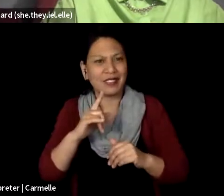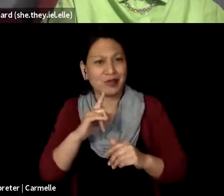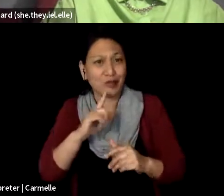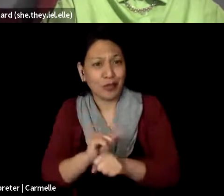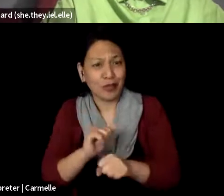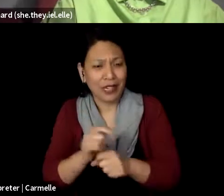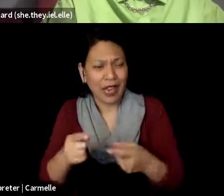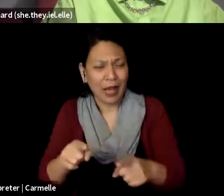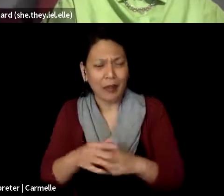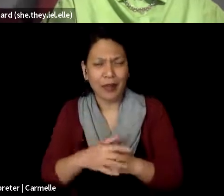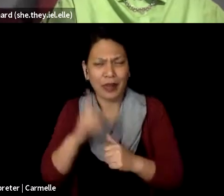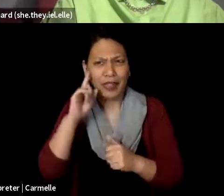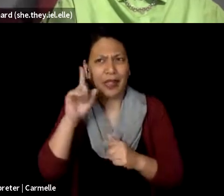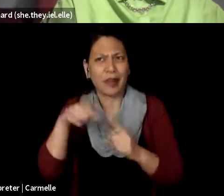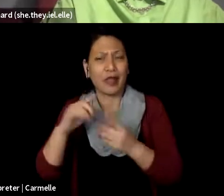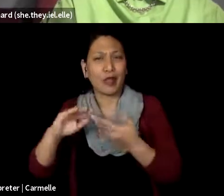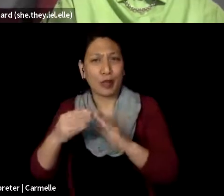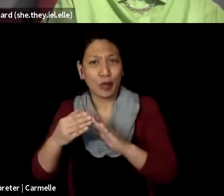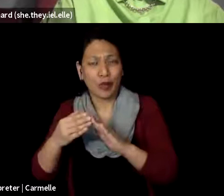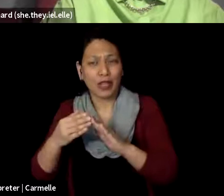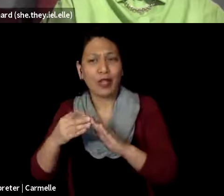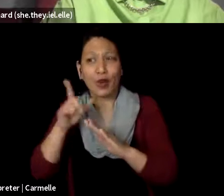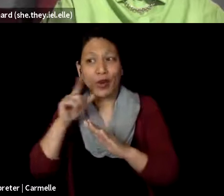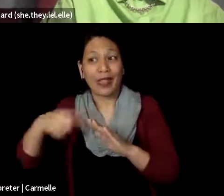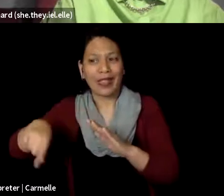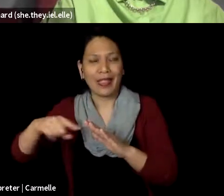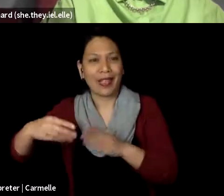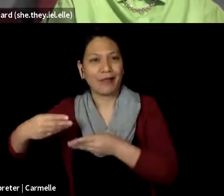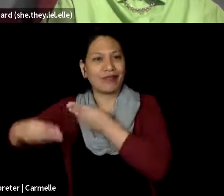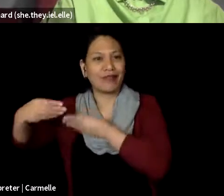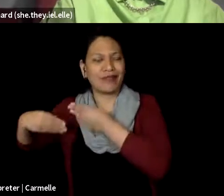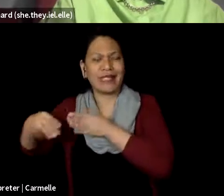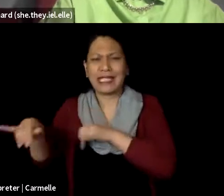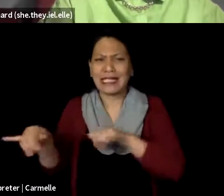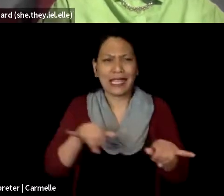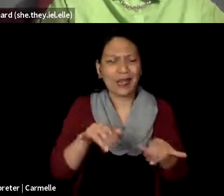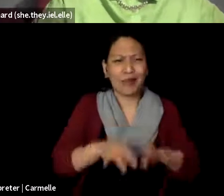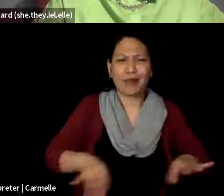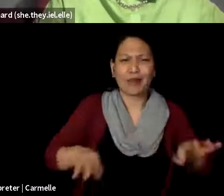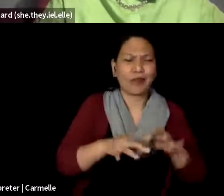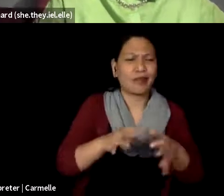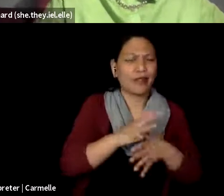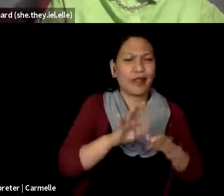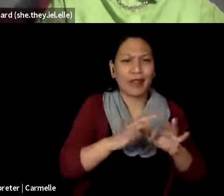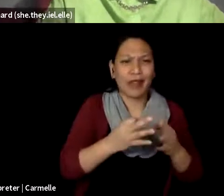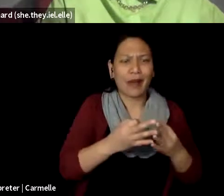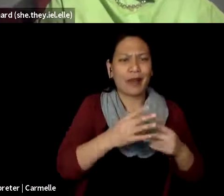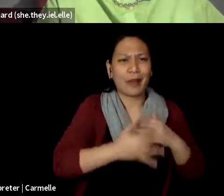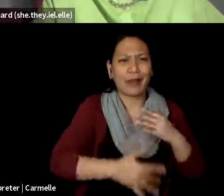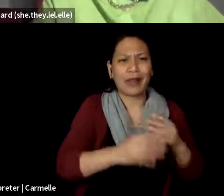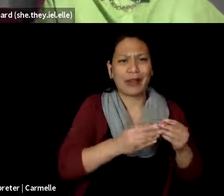communities and our communal ancestors are equally as important as our blood ancestors. End of thought.